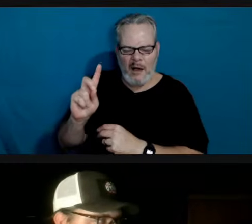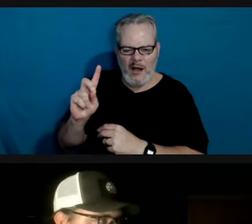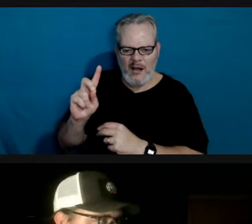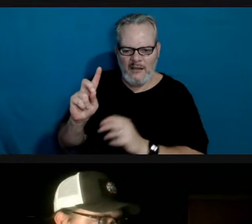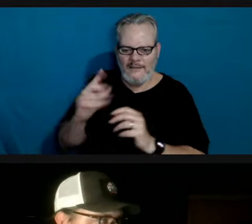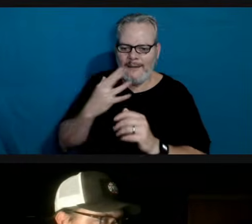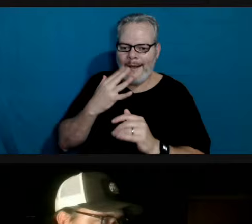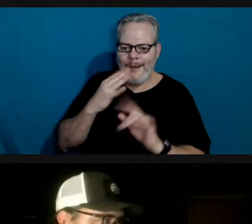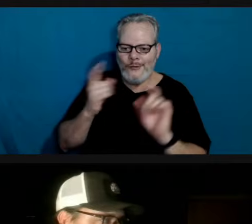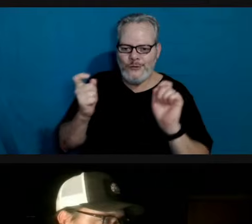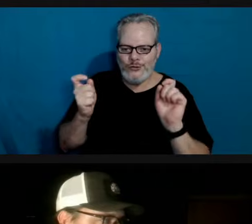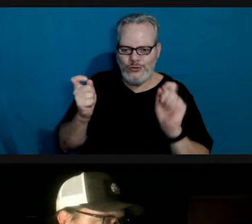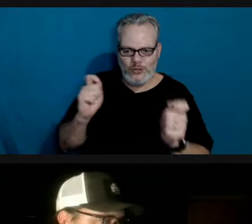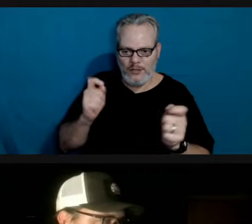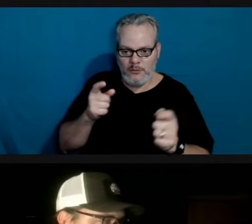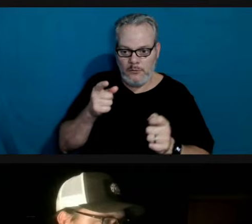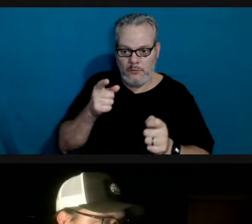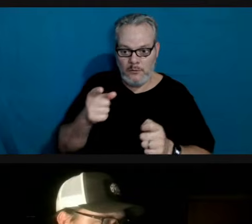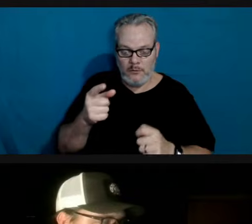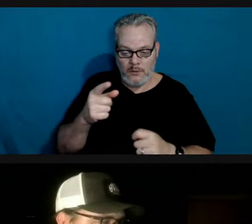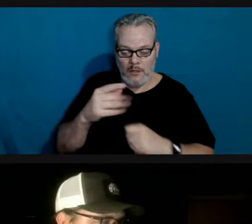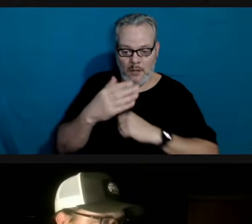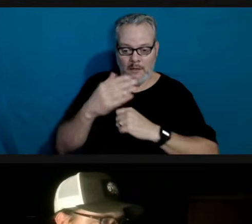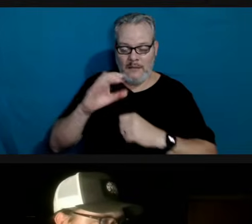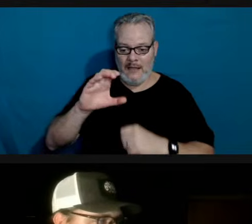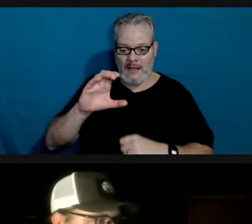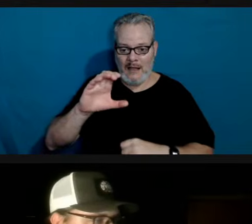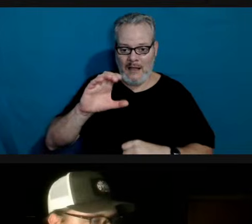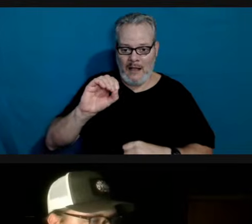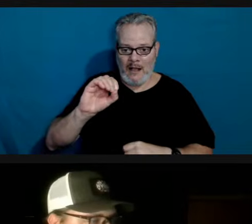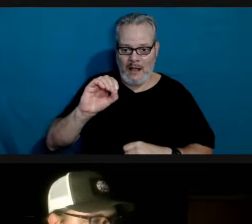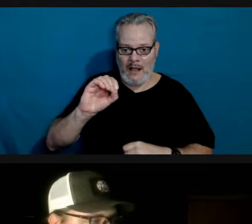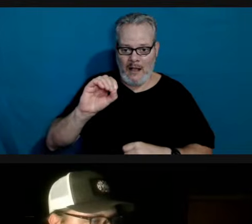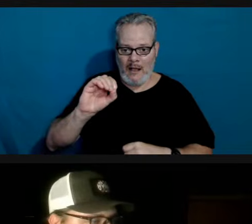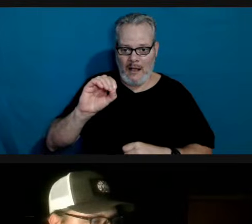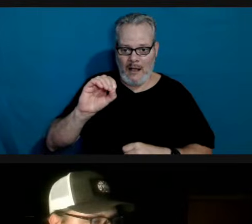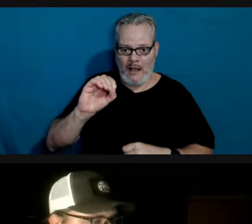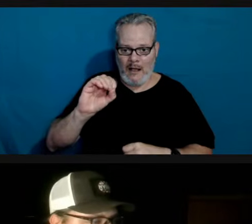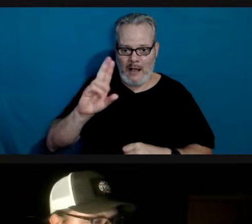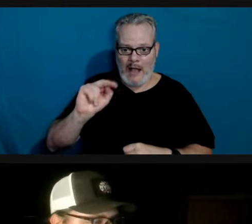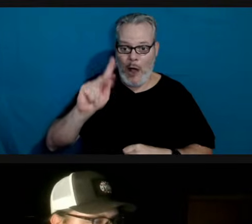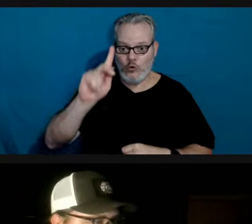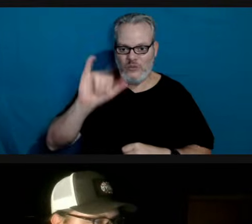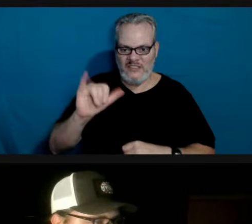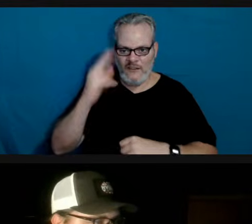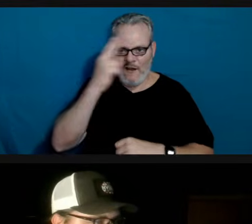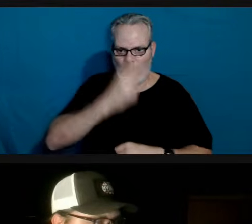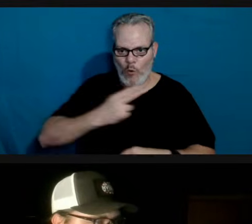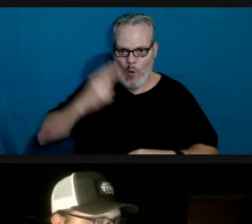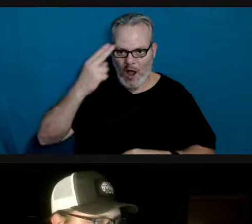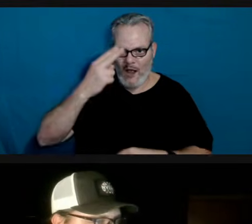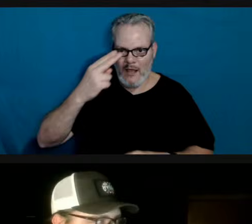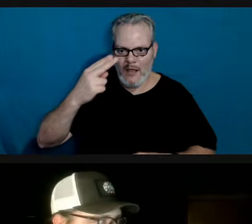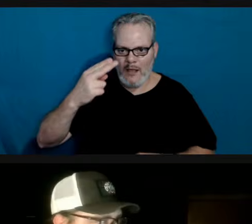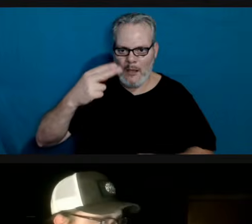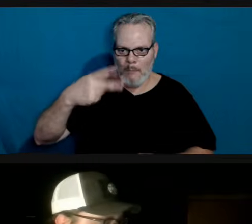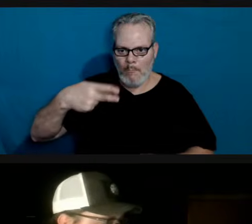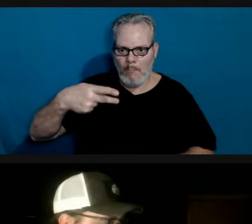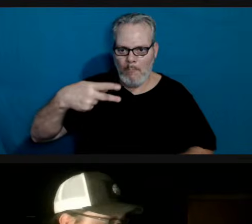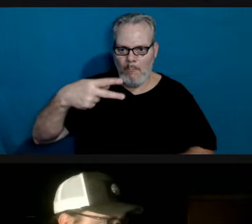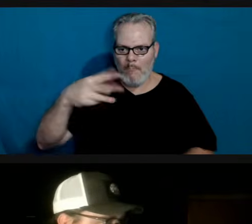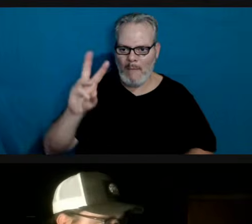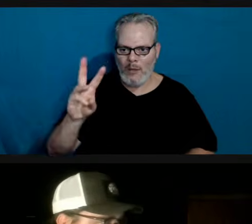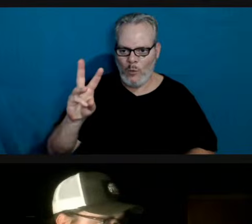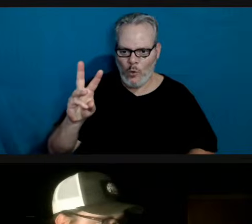And the County of Hawaii Department of Public Works been out there as well, trying to get everything cleared that they can and get repairs made. Oh, I keep hitting the